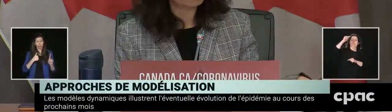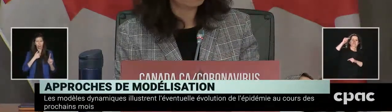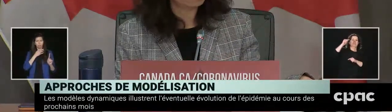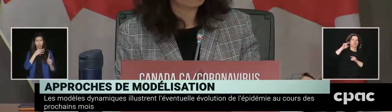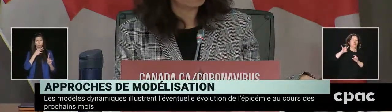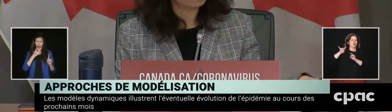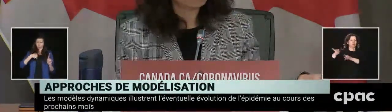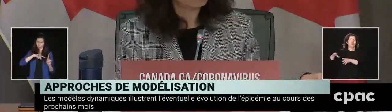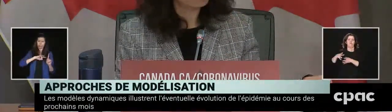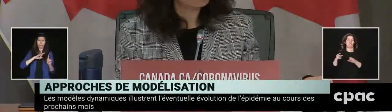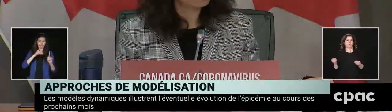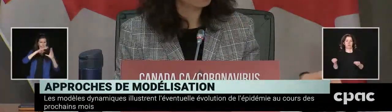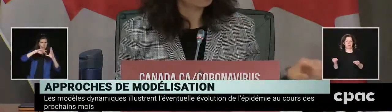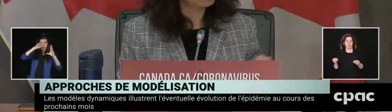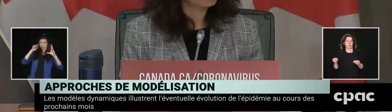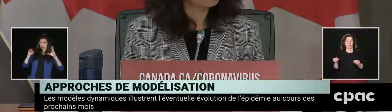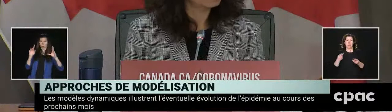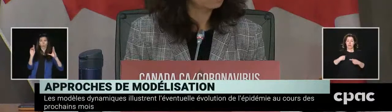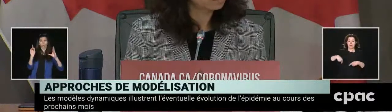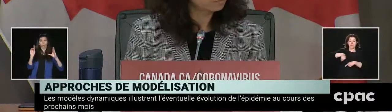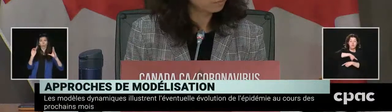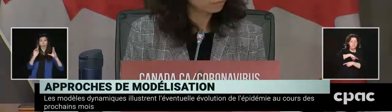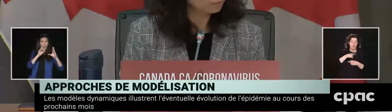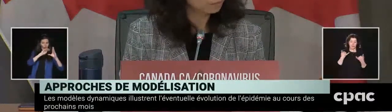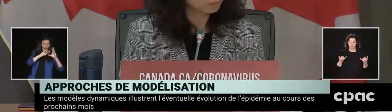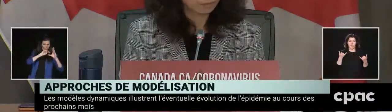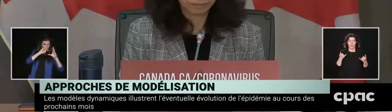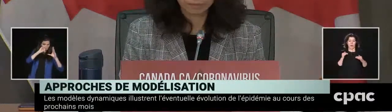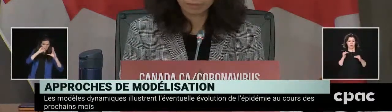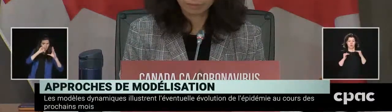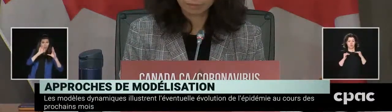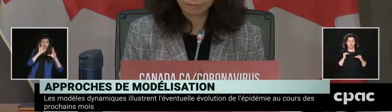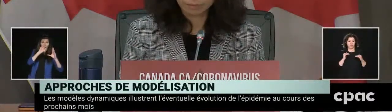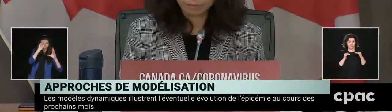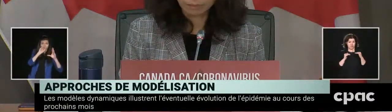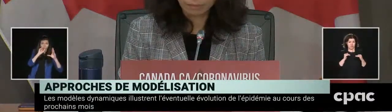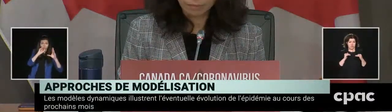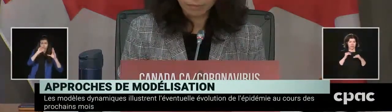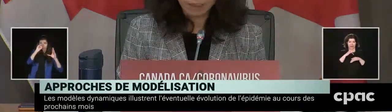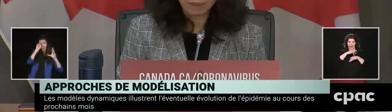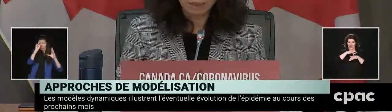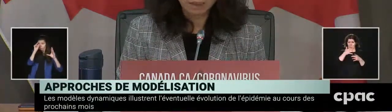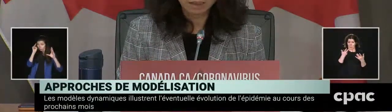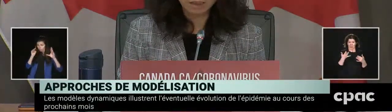25%, 50%, or even 10%?